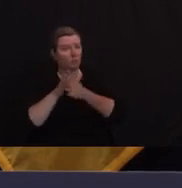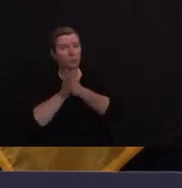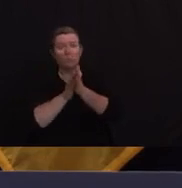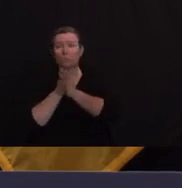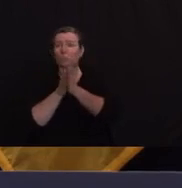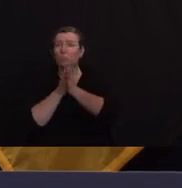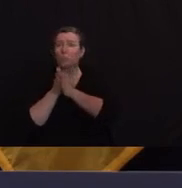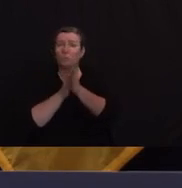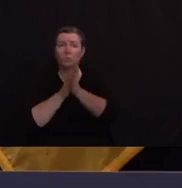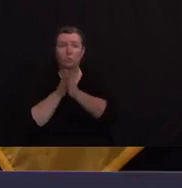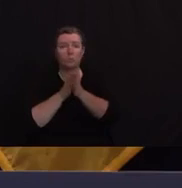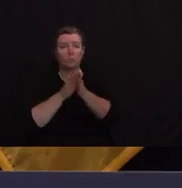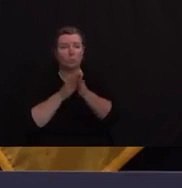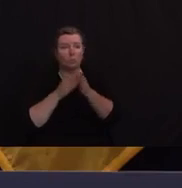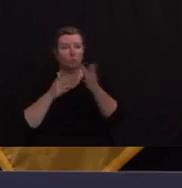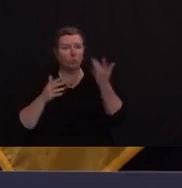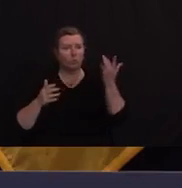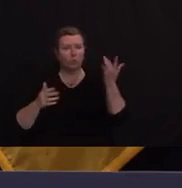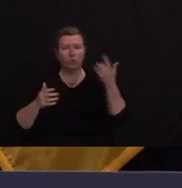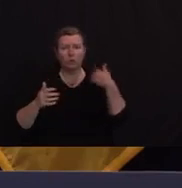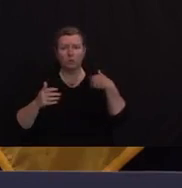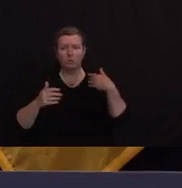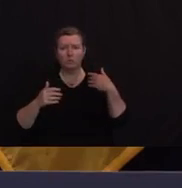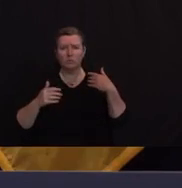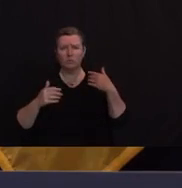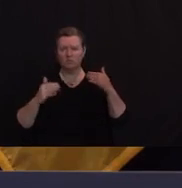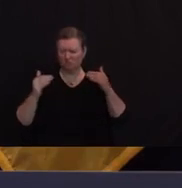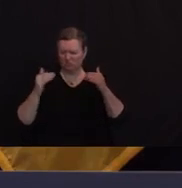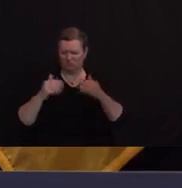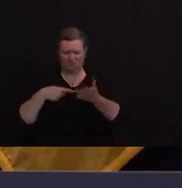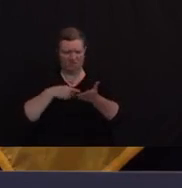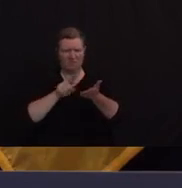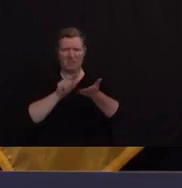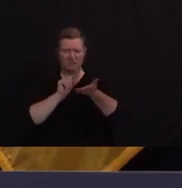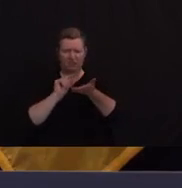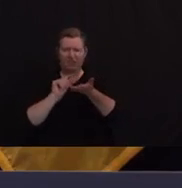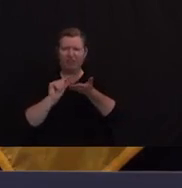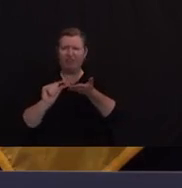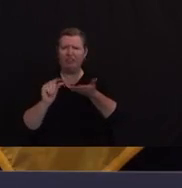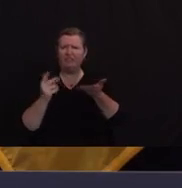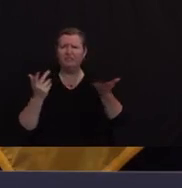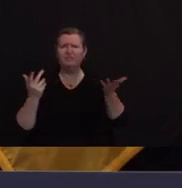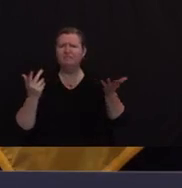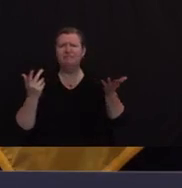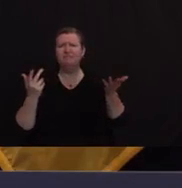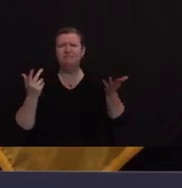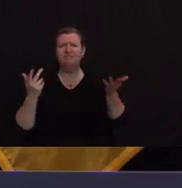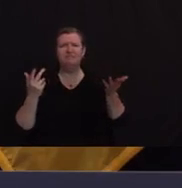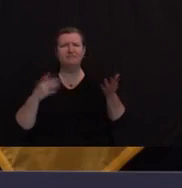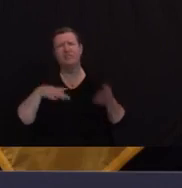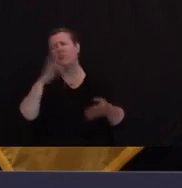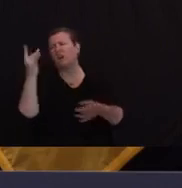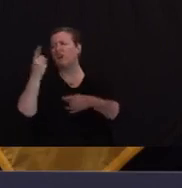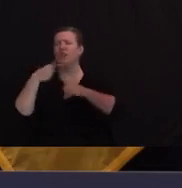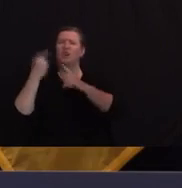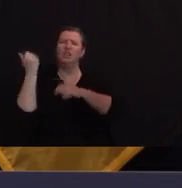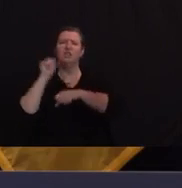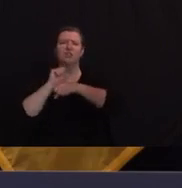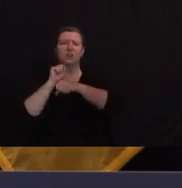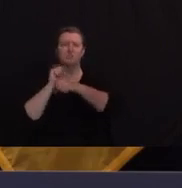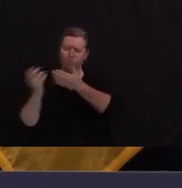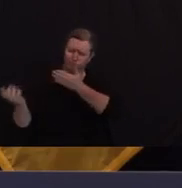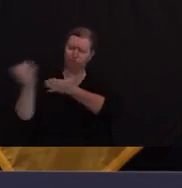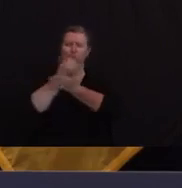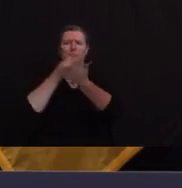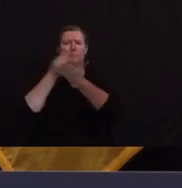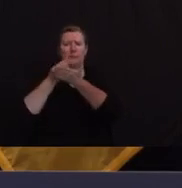washing dishes for $12 an hour when I could do X for $15 or $18 an hour? I think that's the far bigger